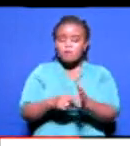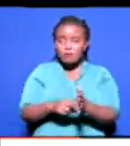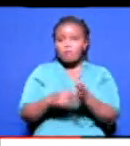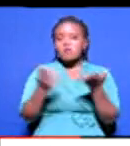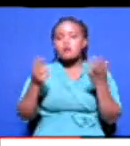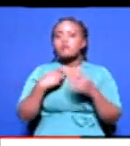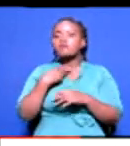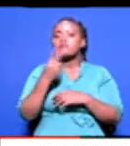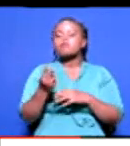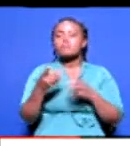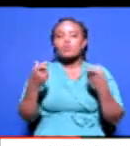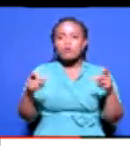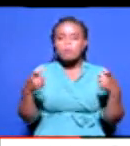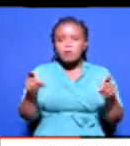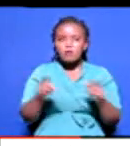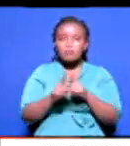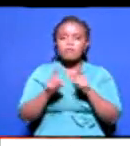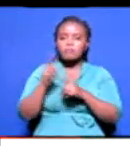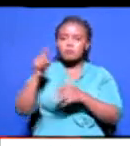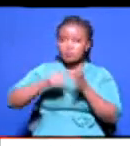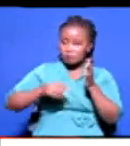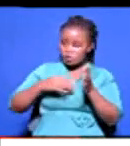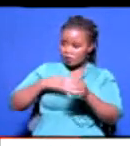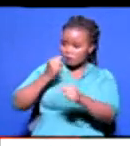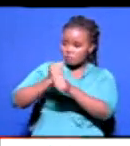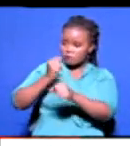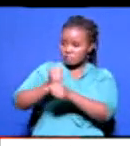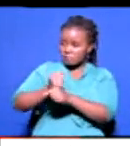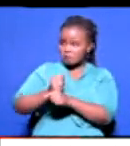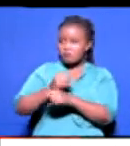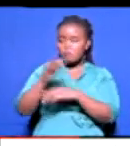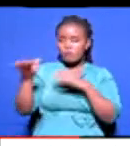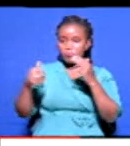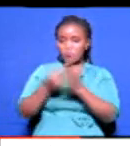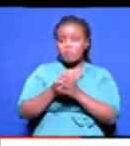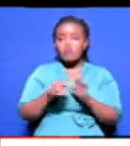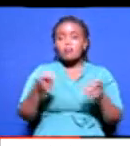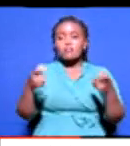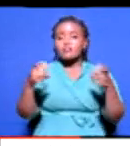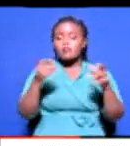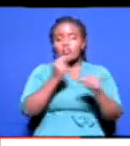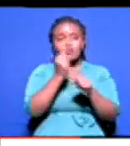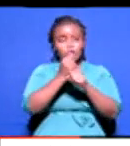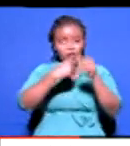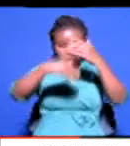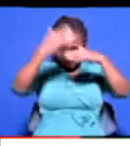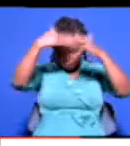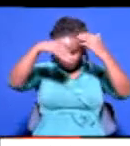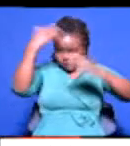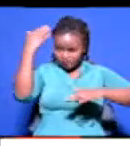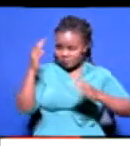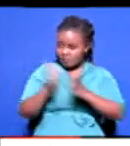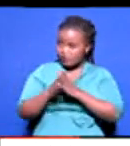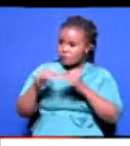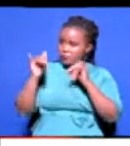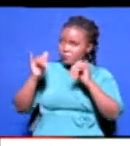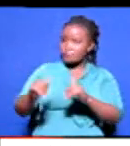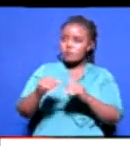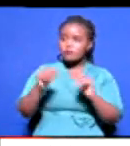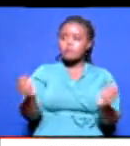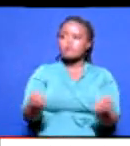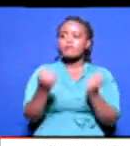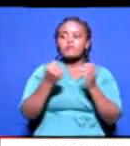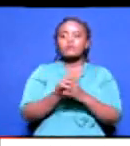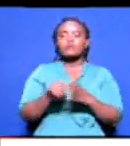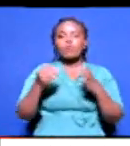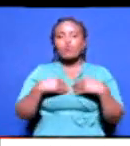has been done to ensure that members of the fourth estate play their role professionally and stay safe while at it. I'll be having a sit down with